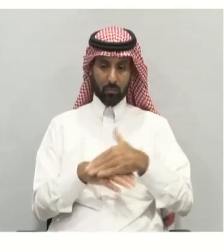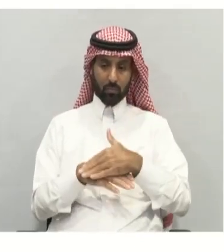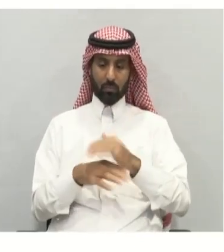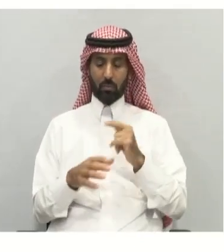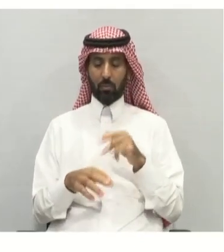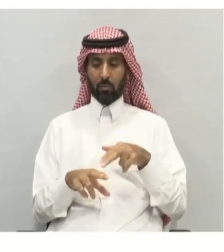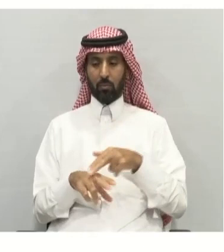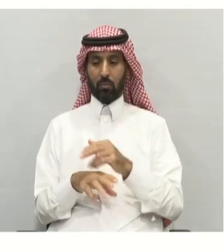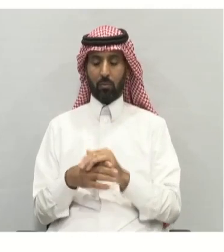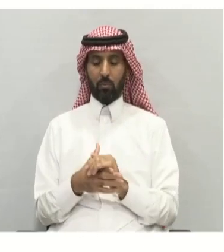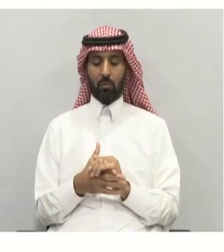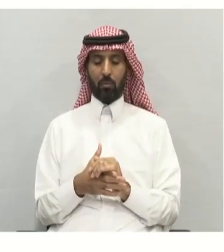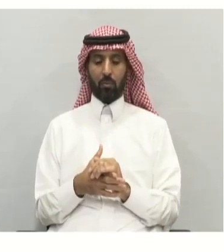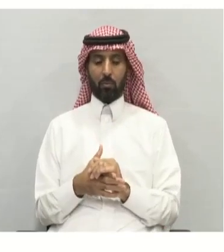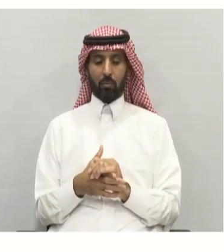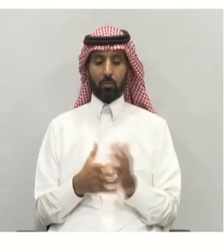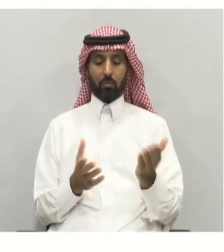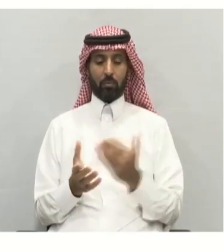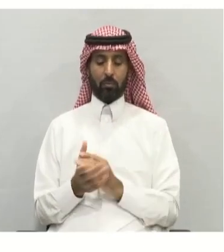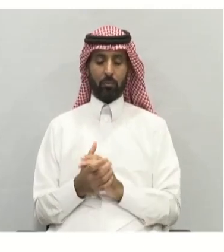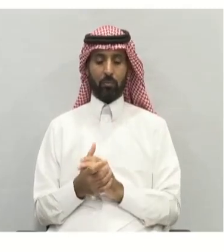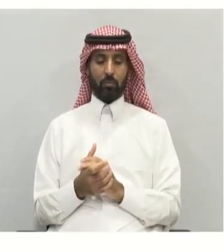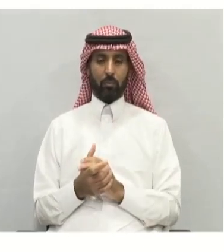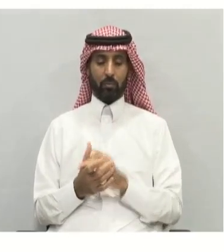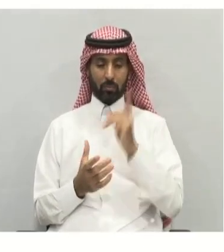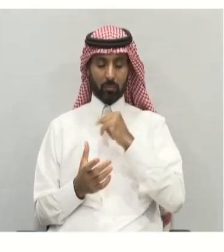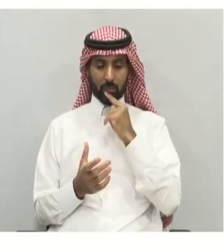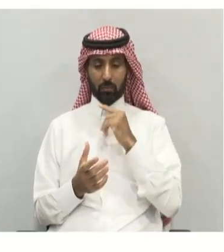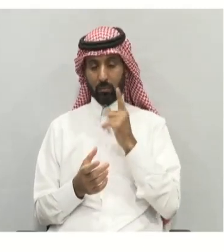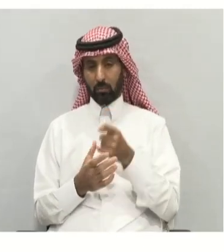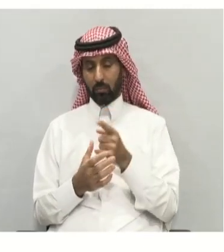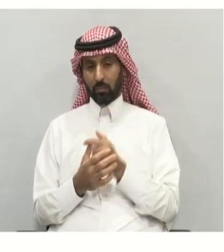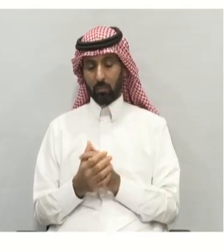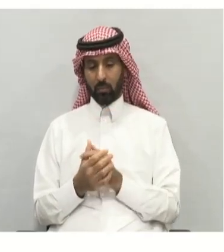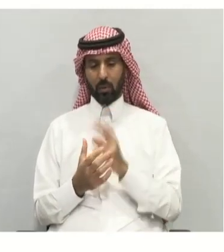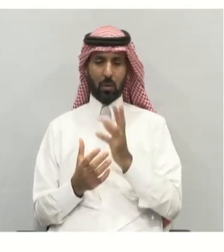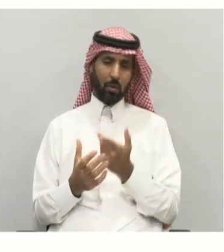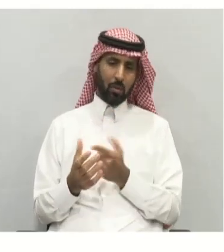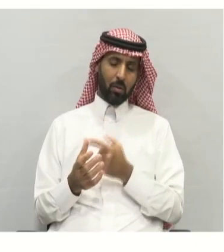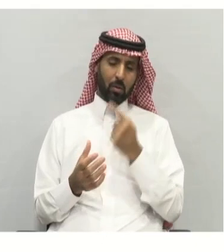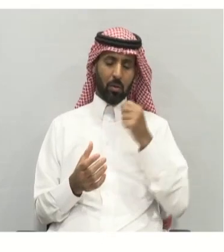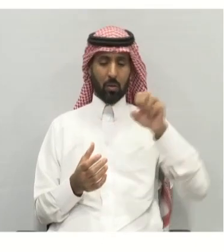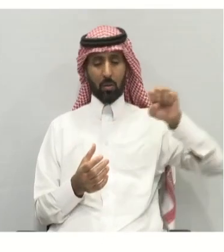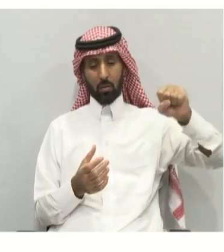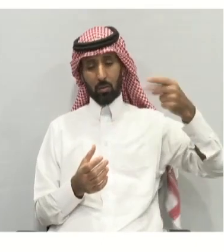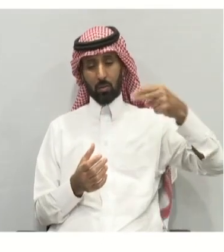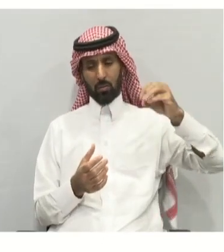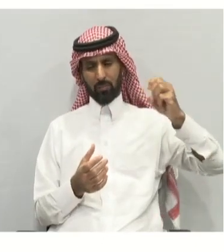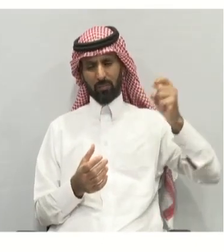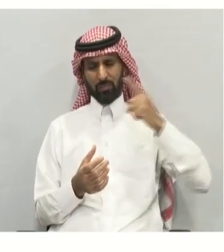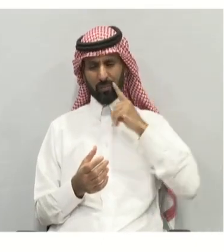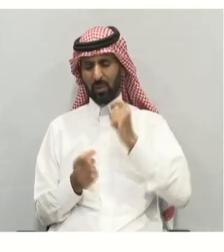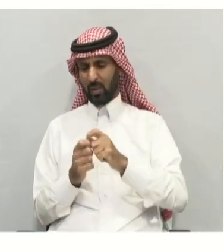the part of must. The other part about should and shouldn't, we said that we usually use should or shouldn't to